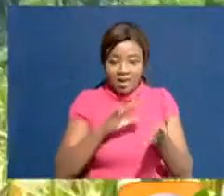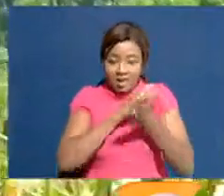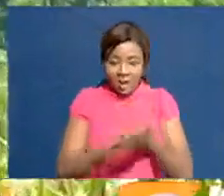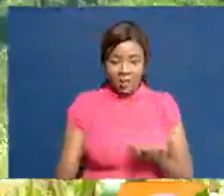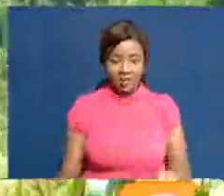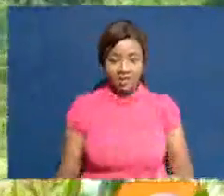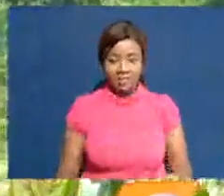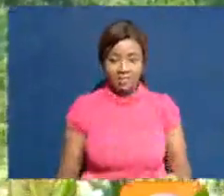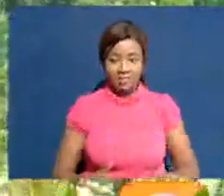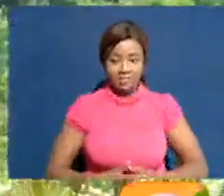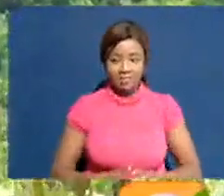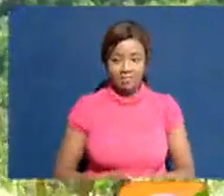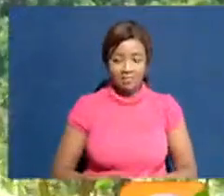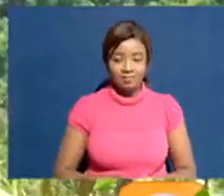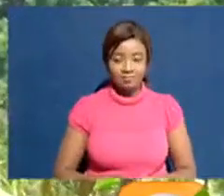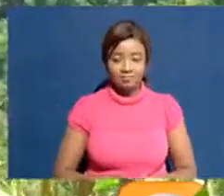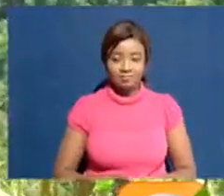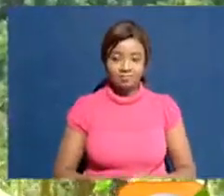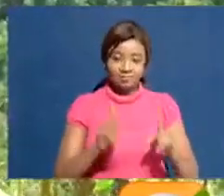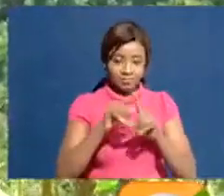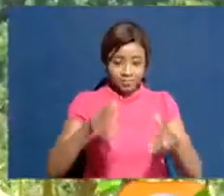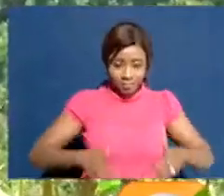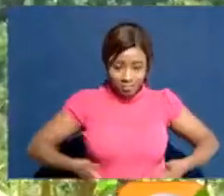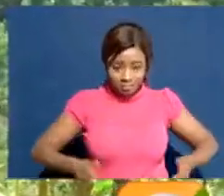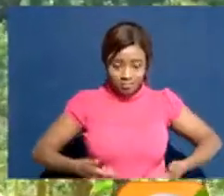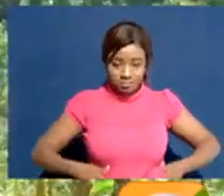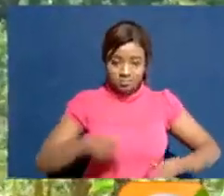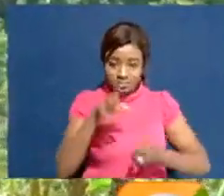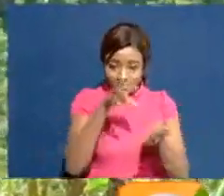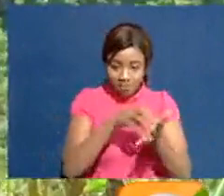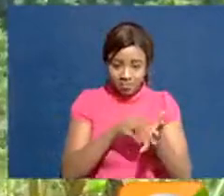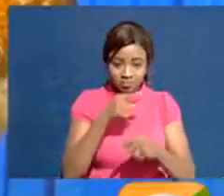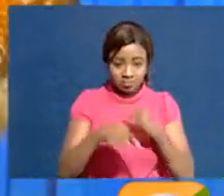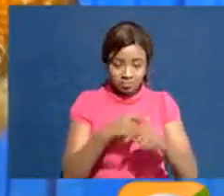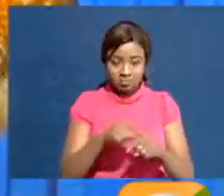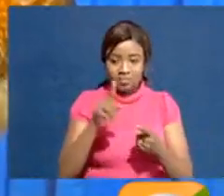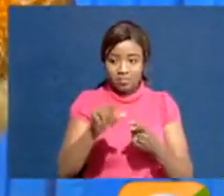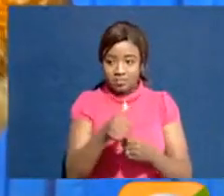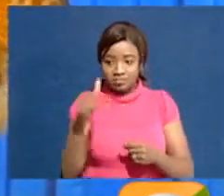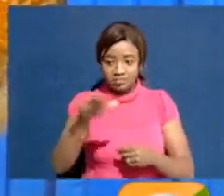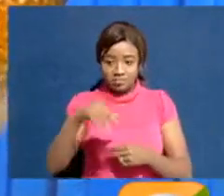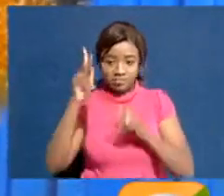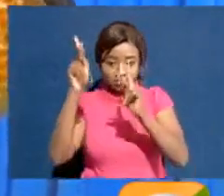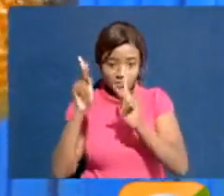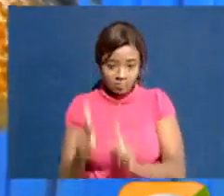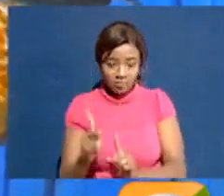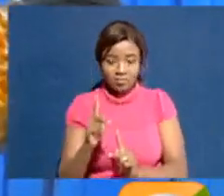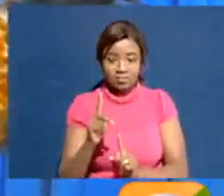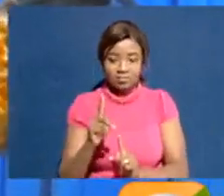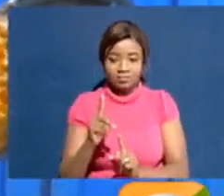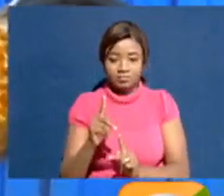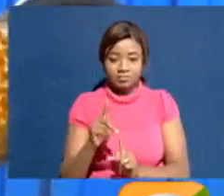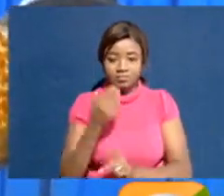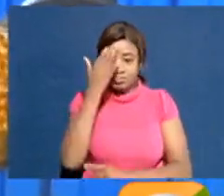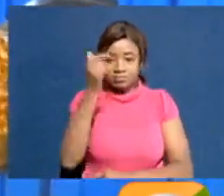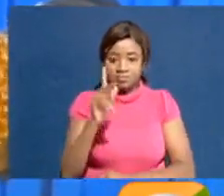nafasi. Cases of monkeys invasion have also been reported in a Kingly area of Kisumu, where